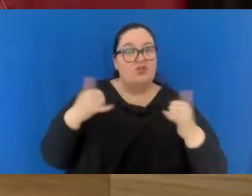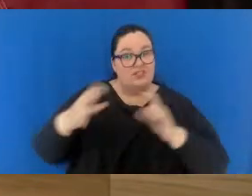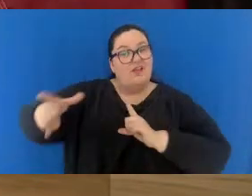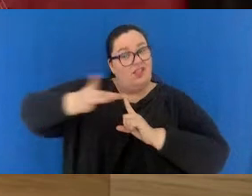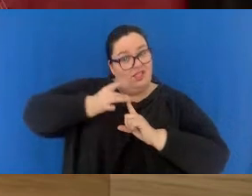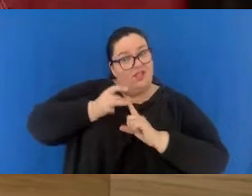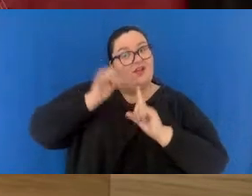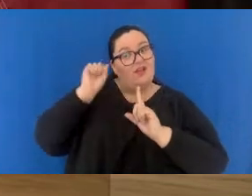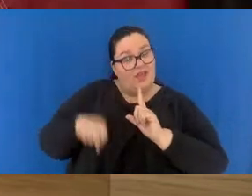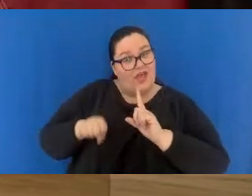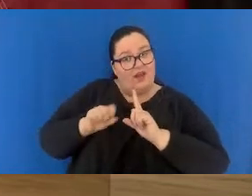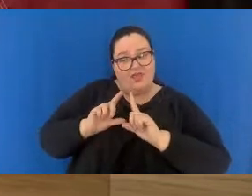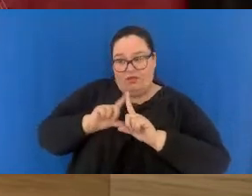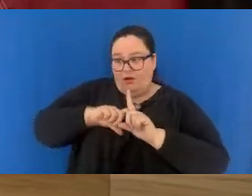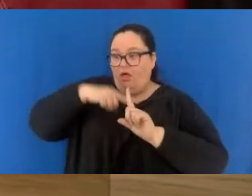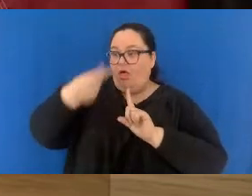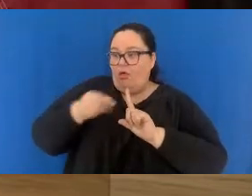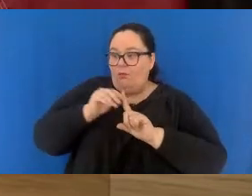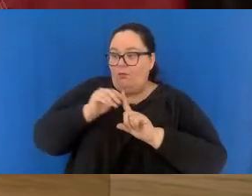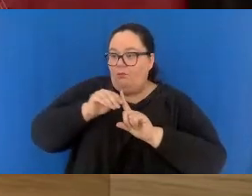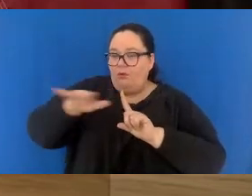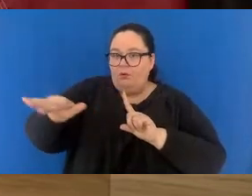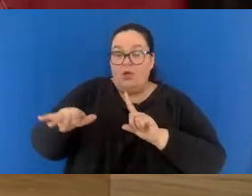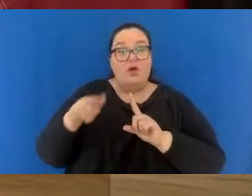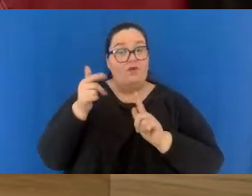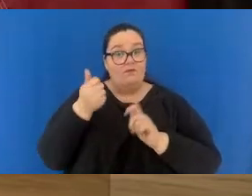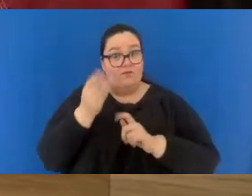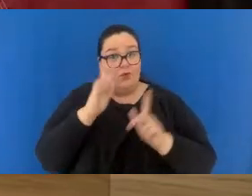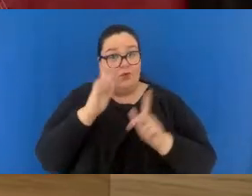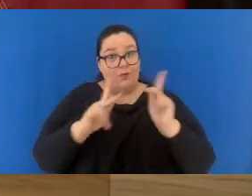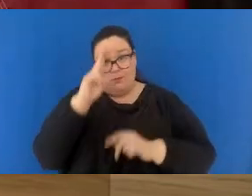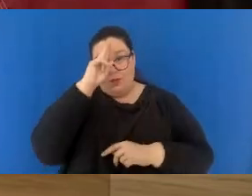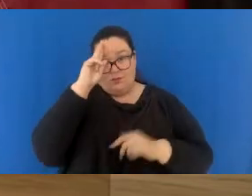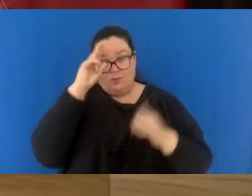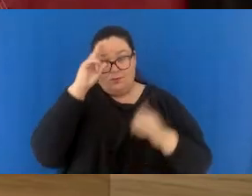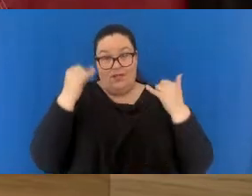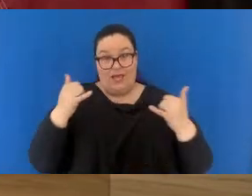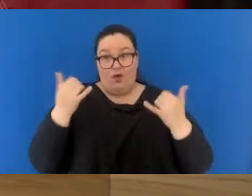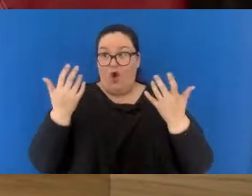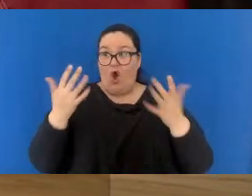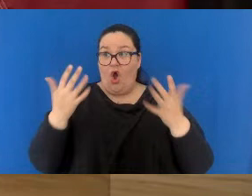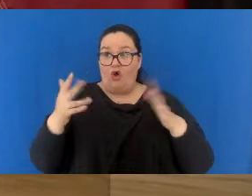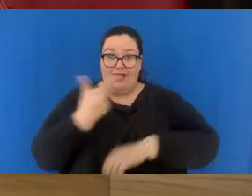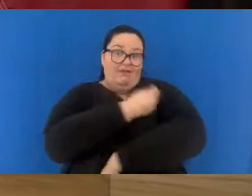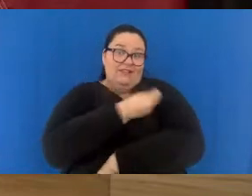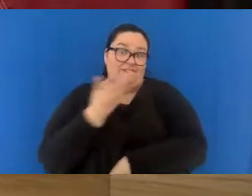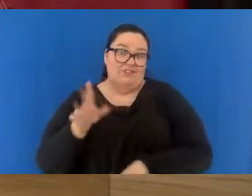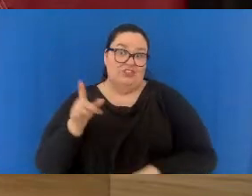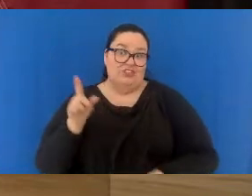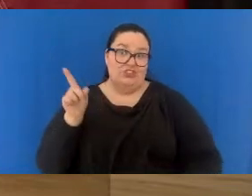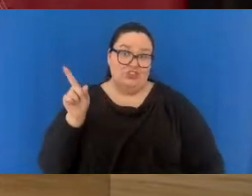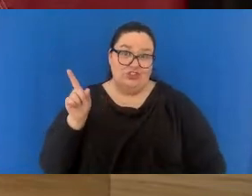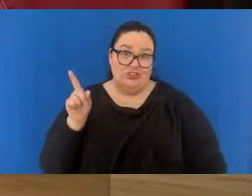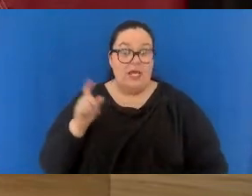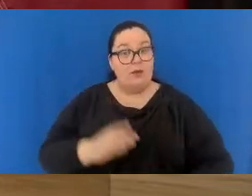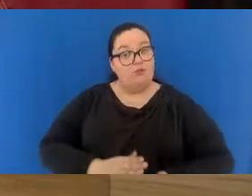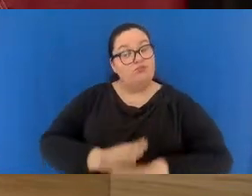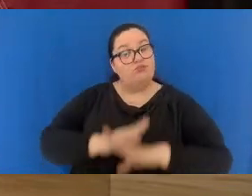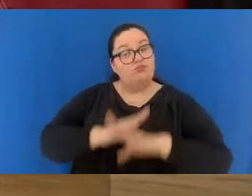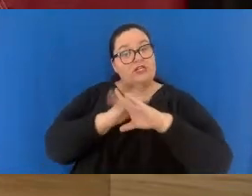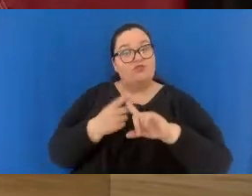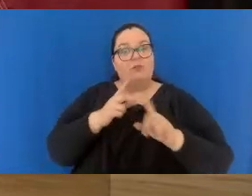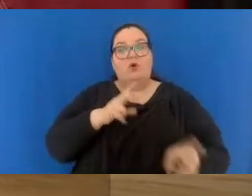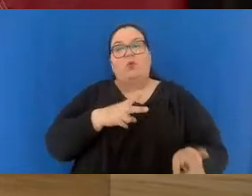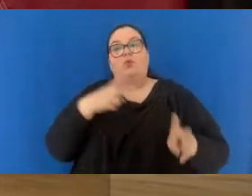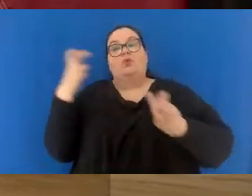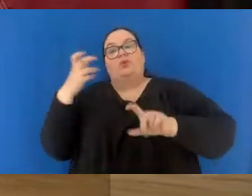Some of the people that are hospitalized right now have received 1 or 2 doses of the vaccine. So the vaccine protects against severe illness, and